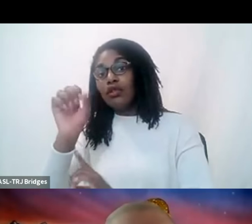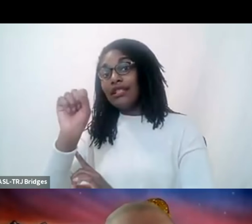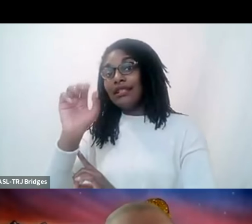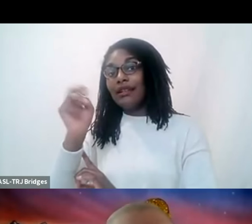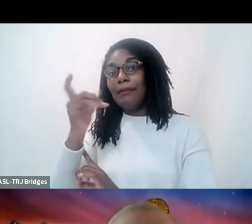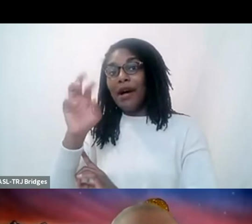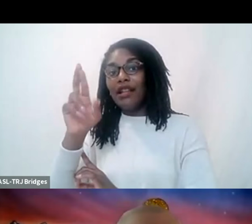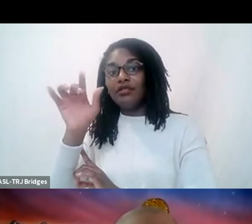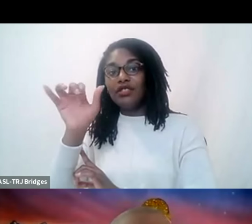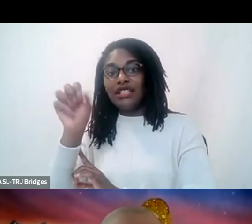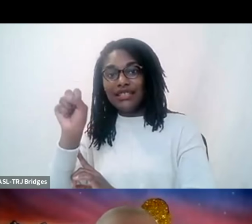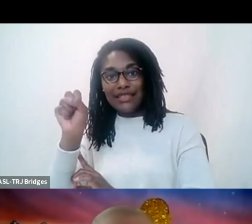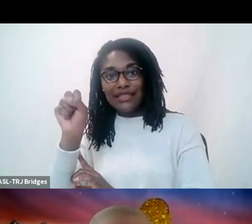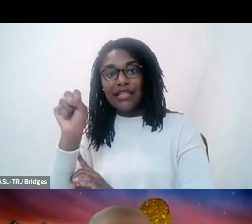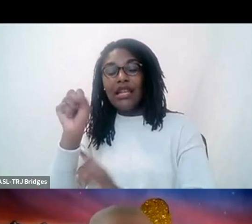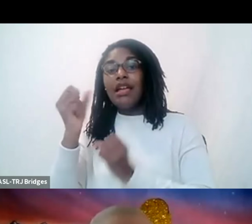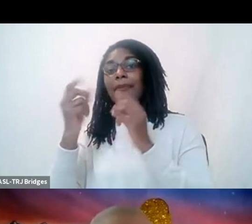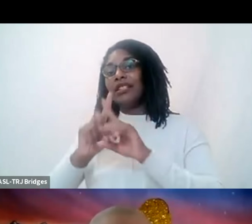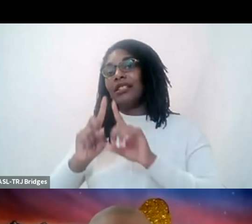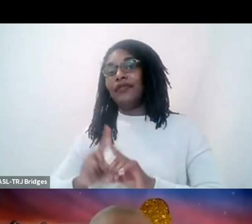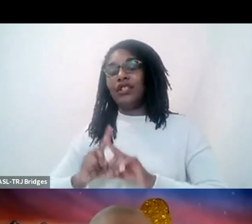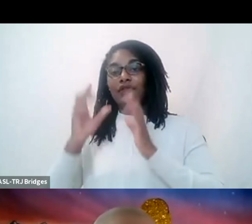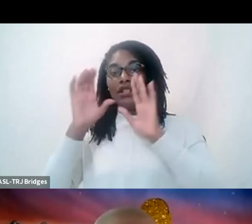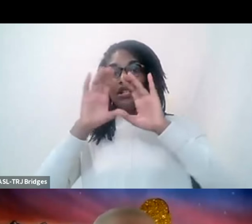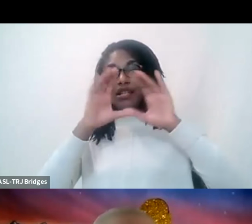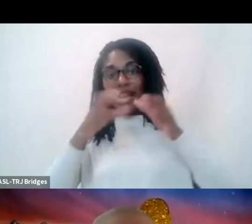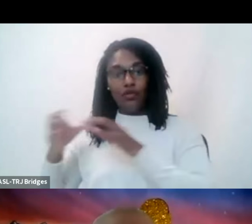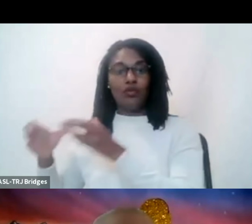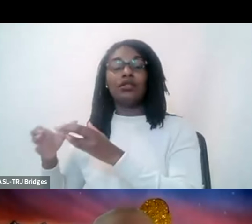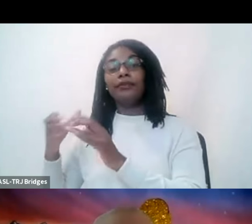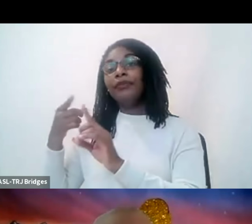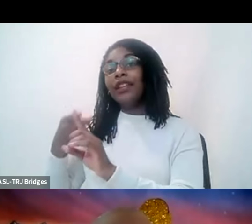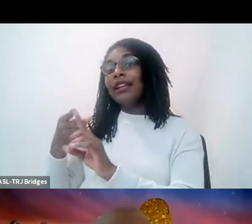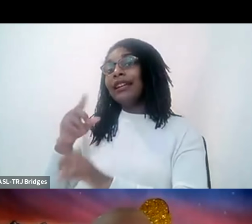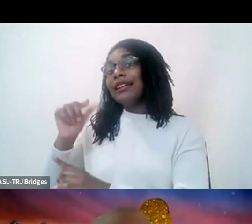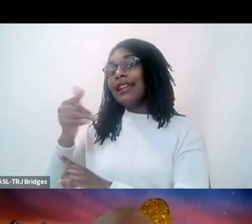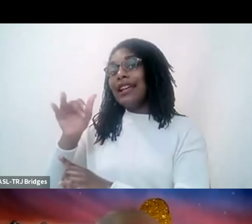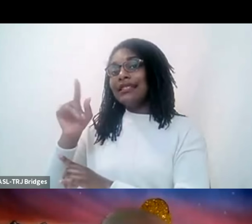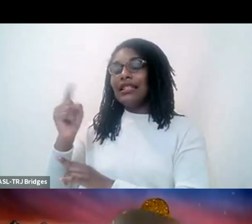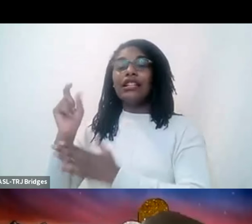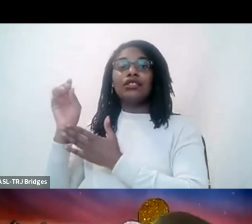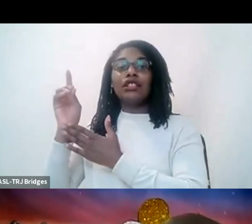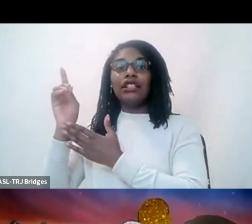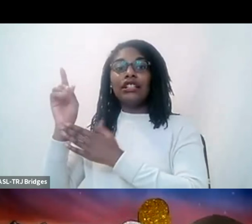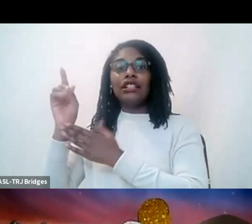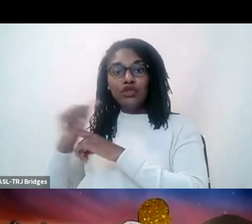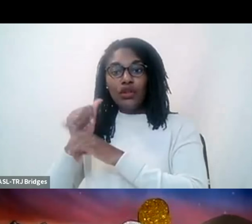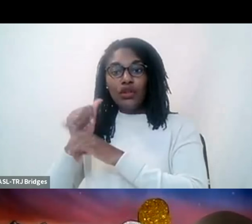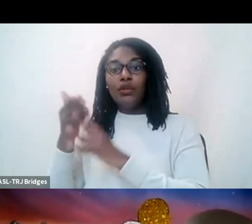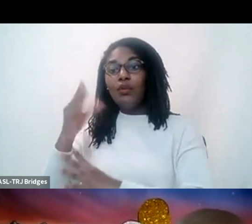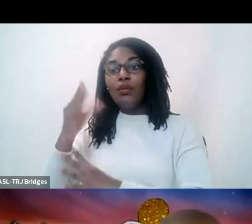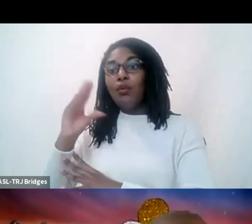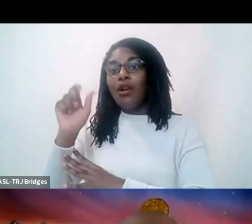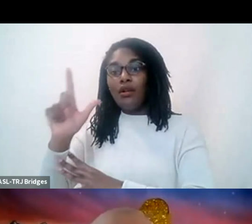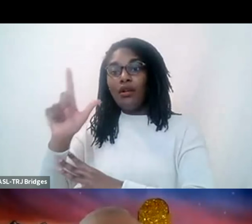and caste categorization. Gates is trained in oil painting, and prior to his recent works, he